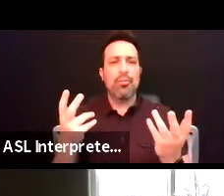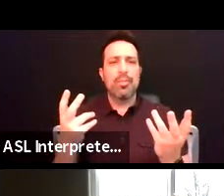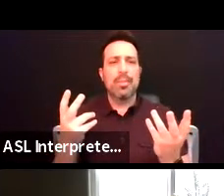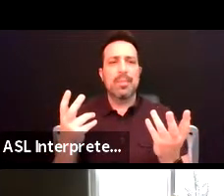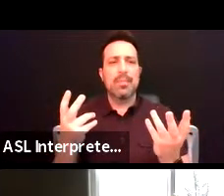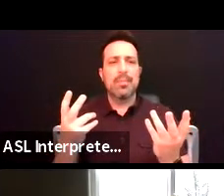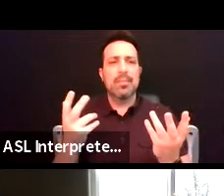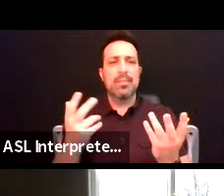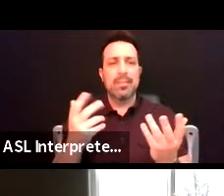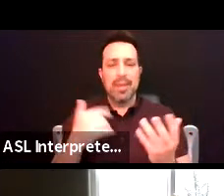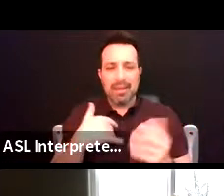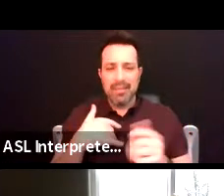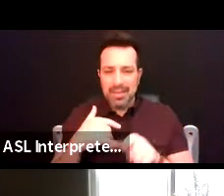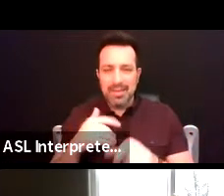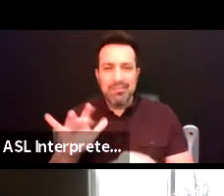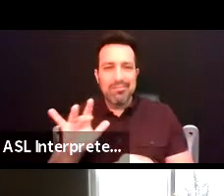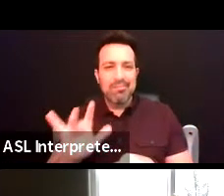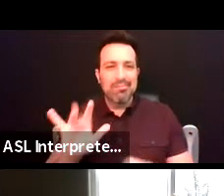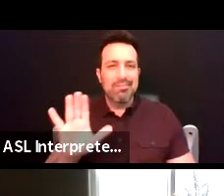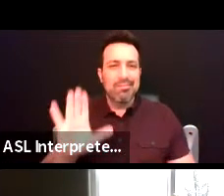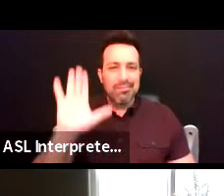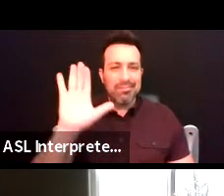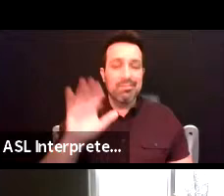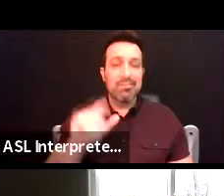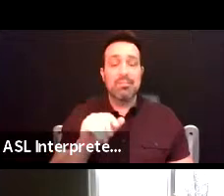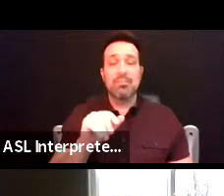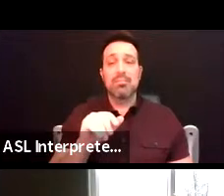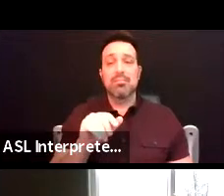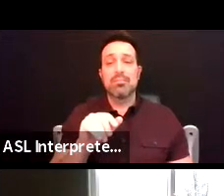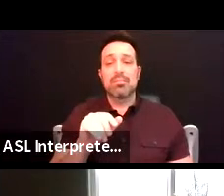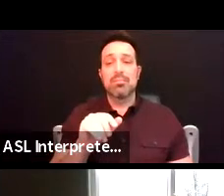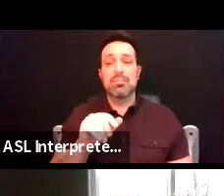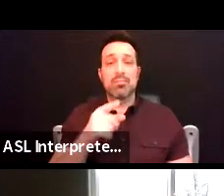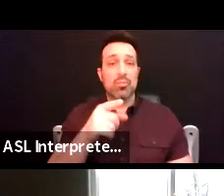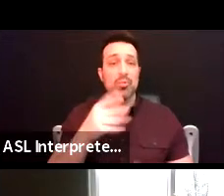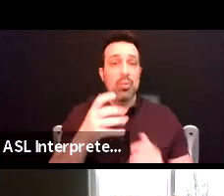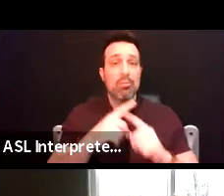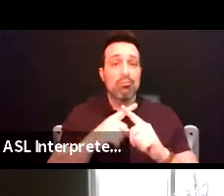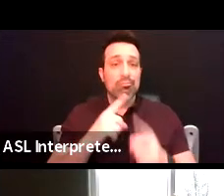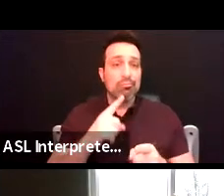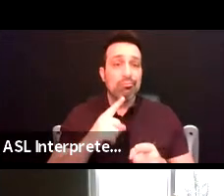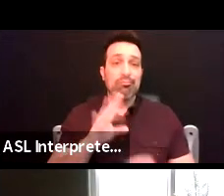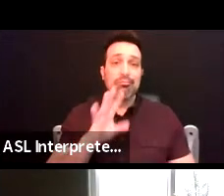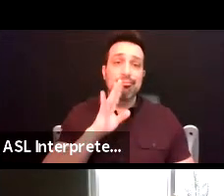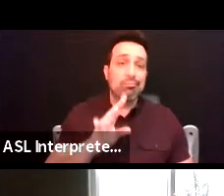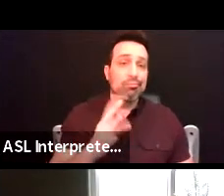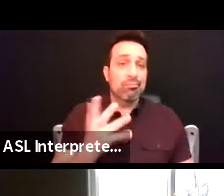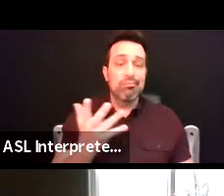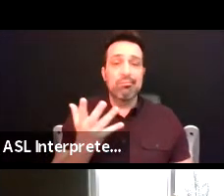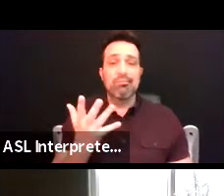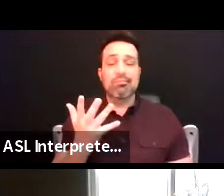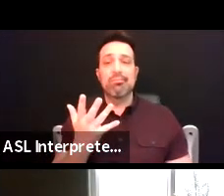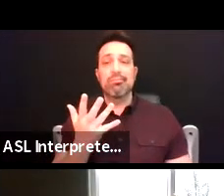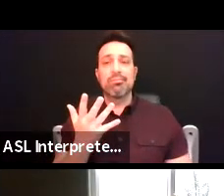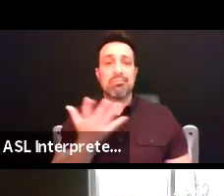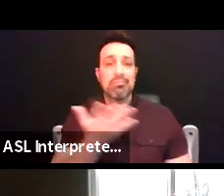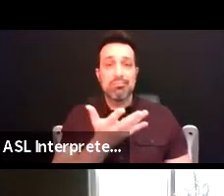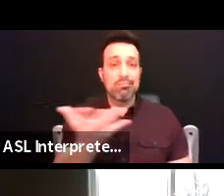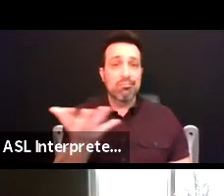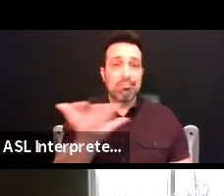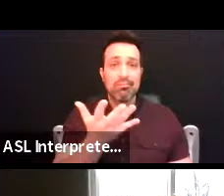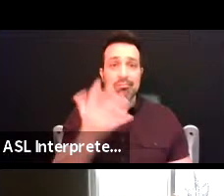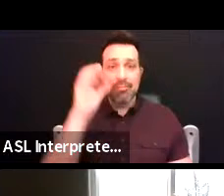with a little raise hand feature? Do you want to just unmute yourself and speak? Does anyone have